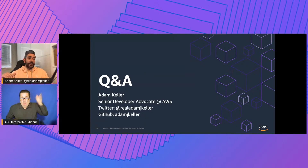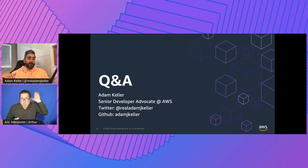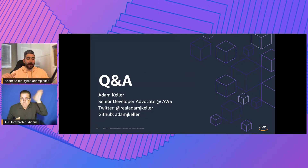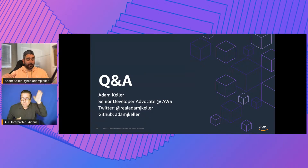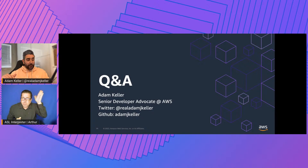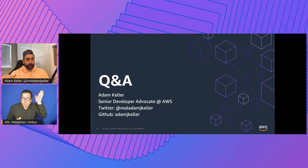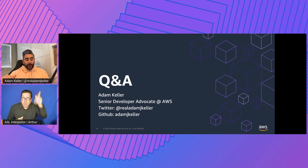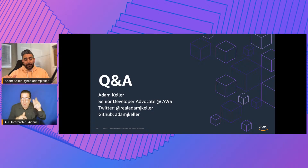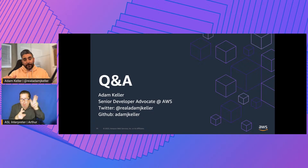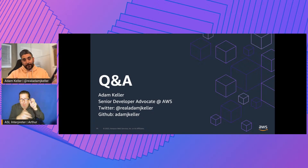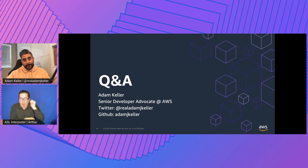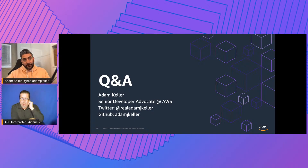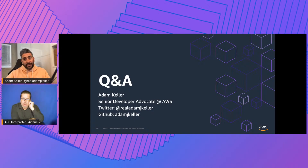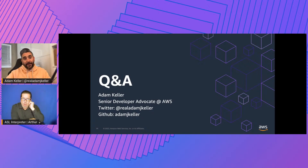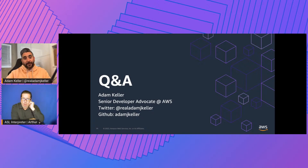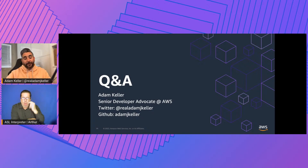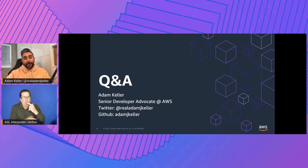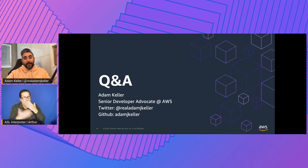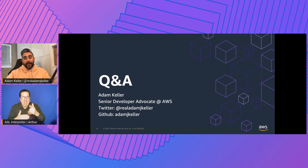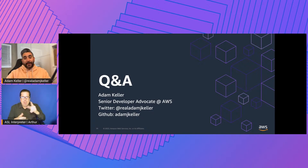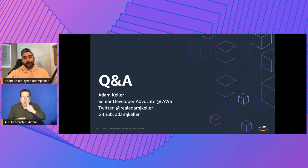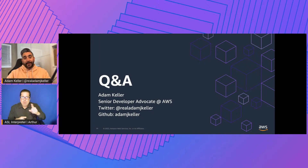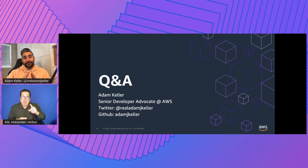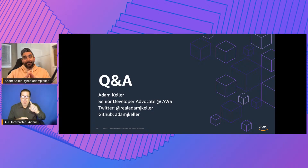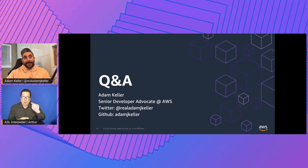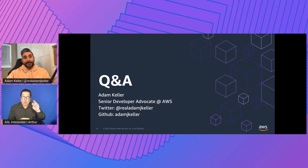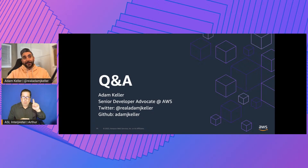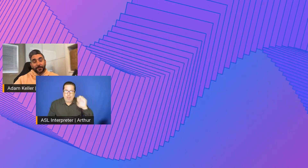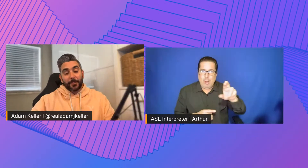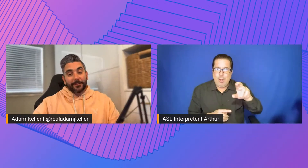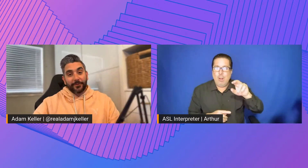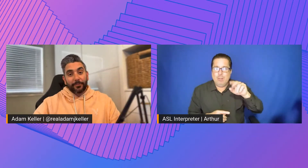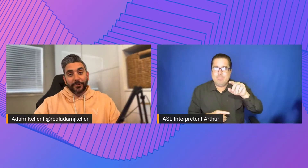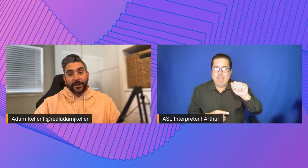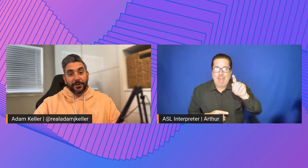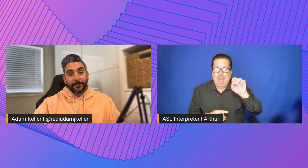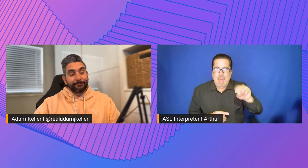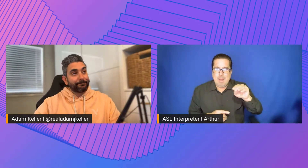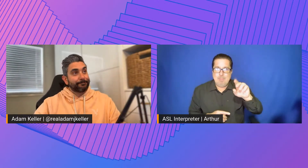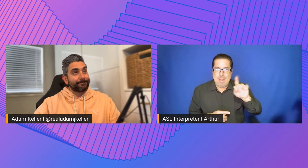reach out to me on Twitter at RealAdamJKeller. And thanks again so much.